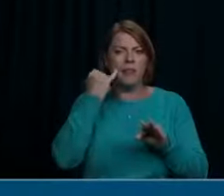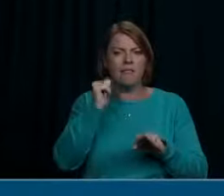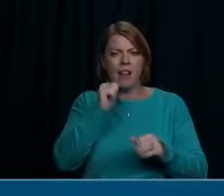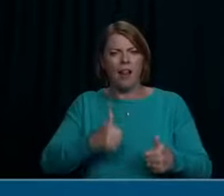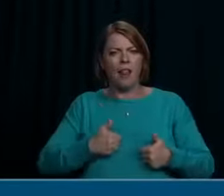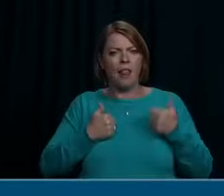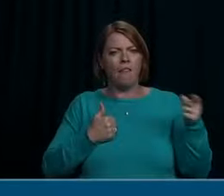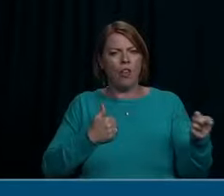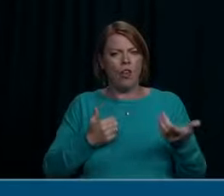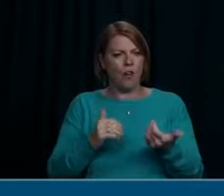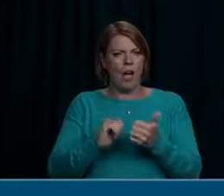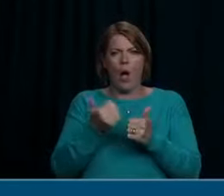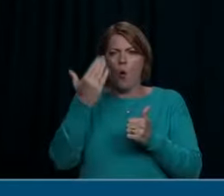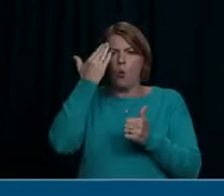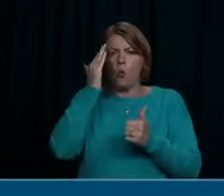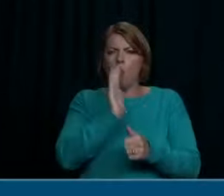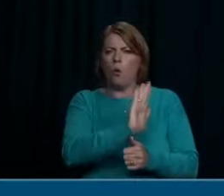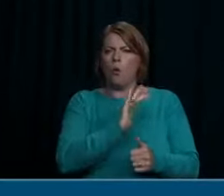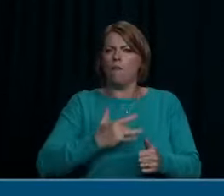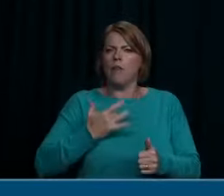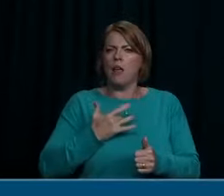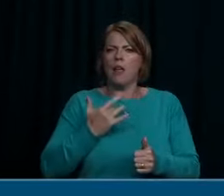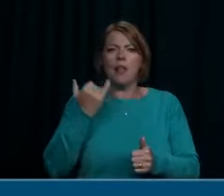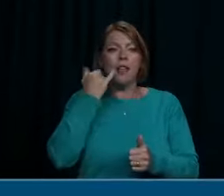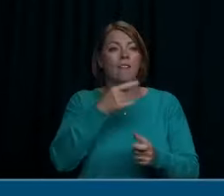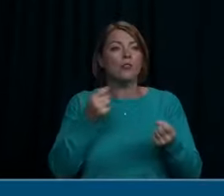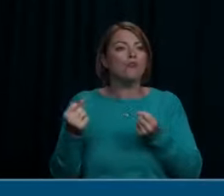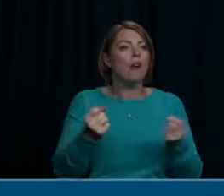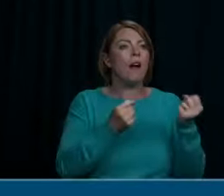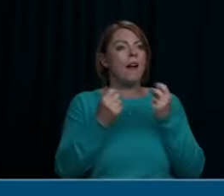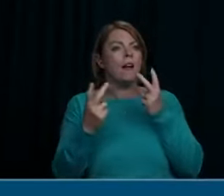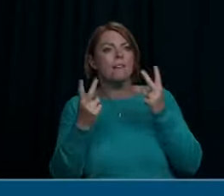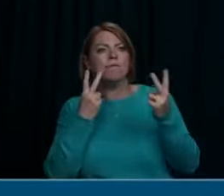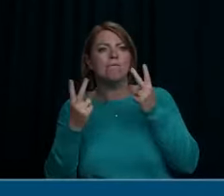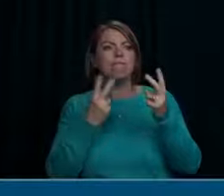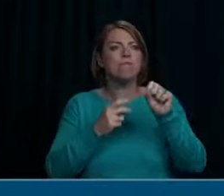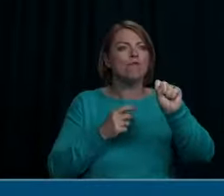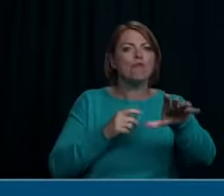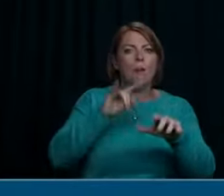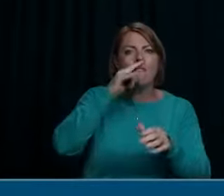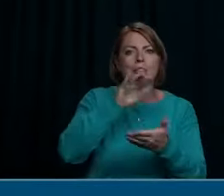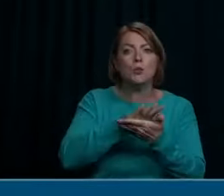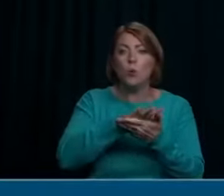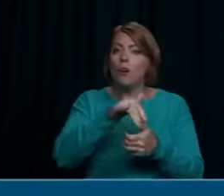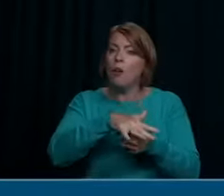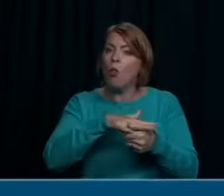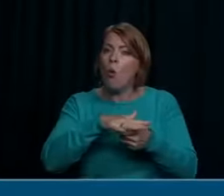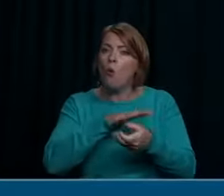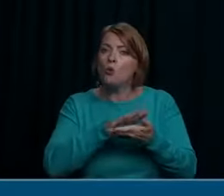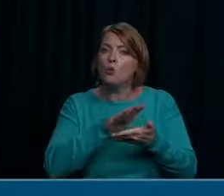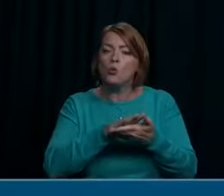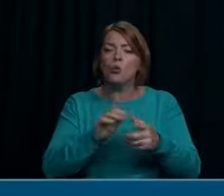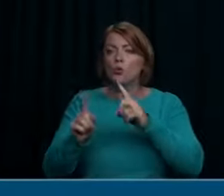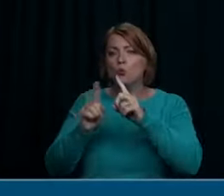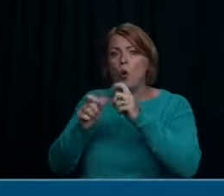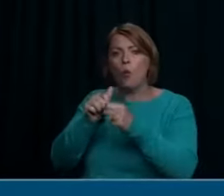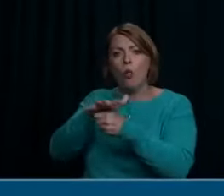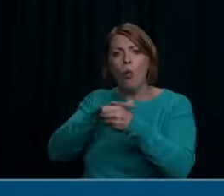supposed to know how people feel? When you're driving the streets, when you're actually taking your kids to the schools, the local schools, talking with your local